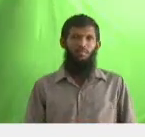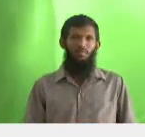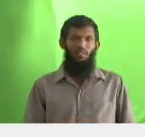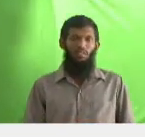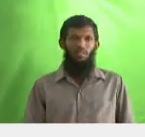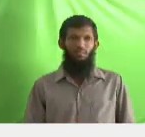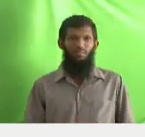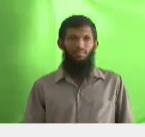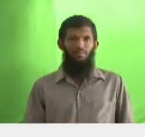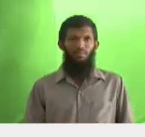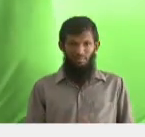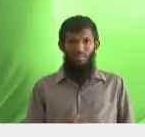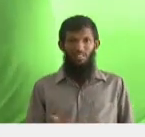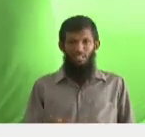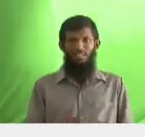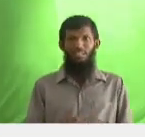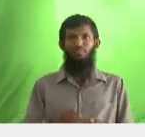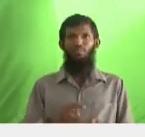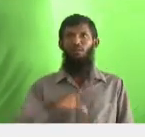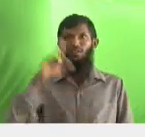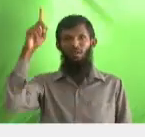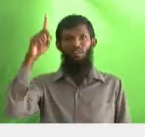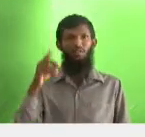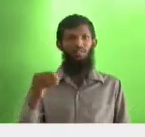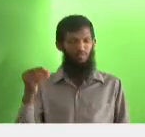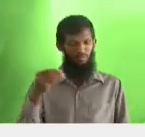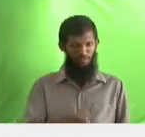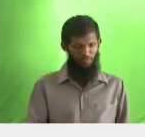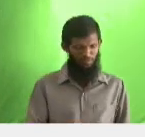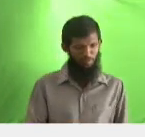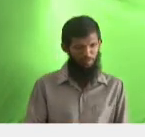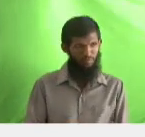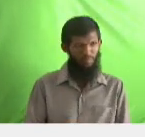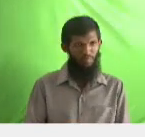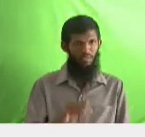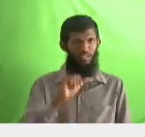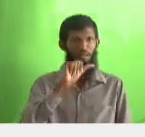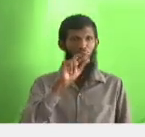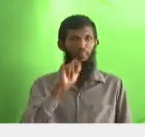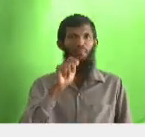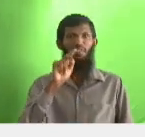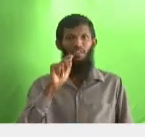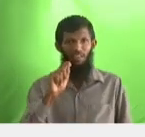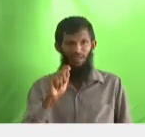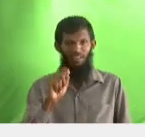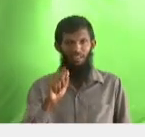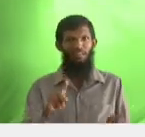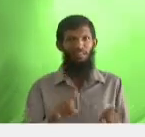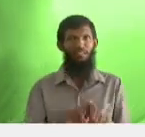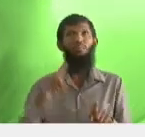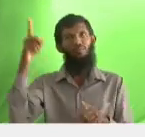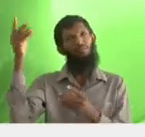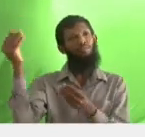for the ant that is beneath the feet of some, or the ant that is